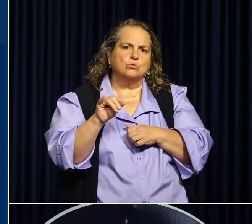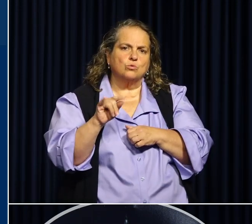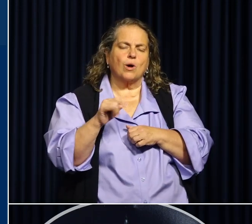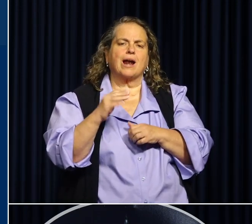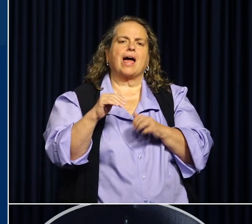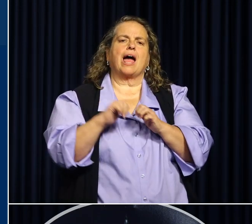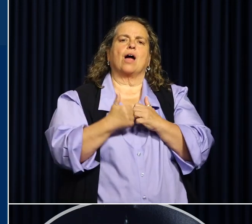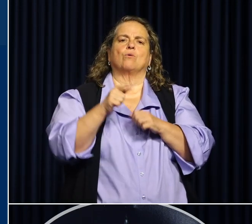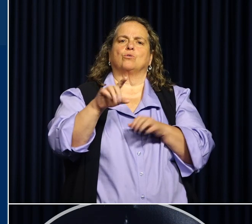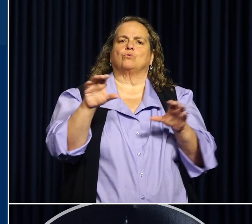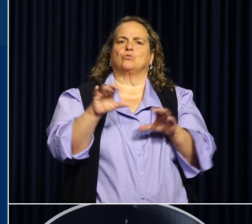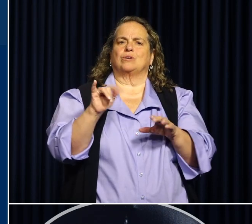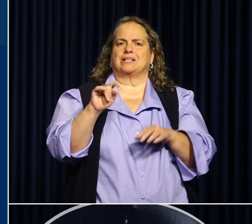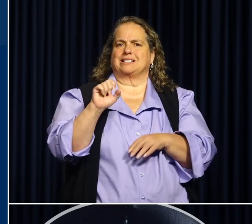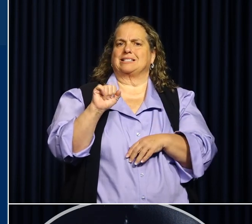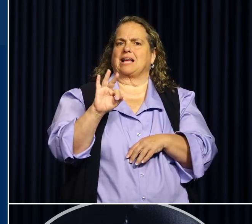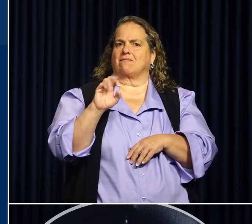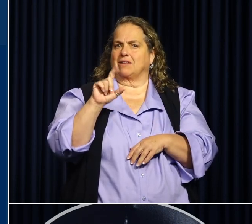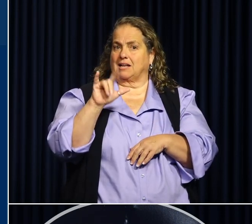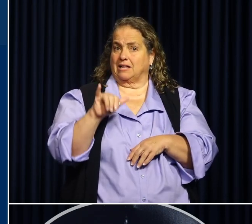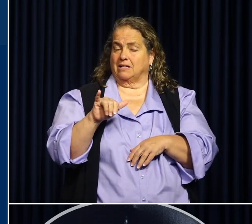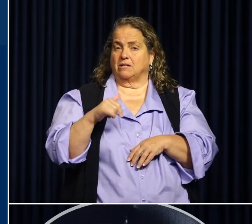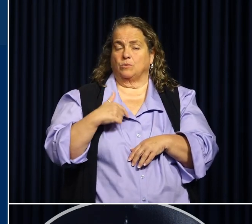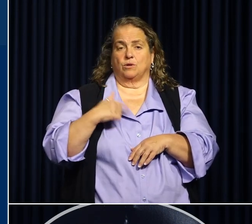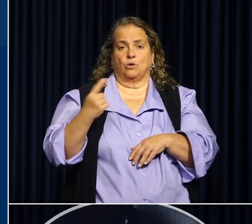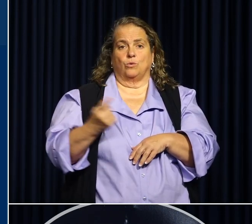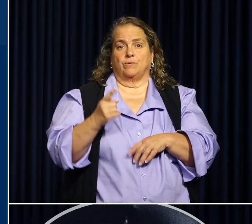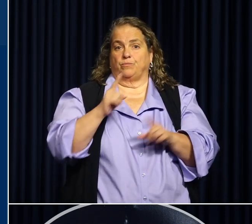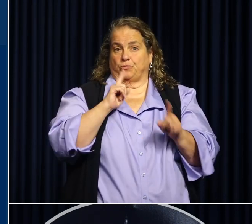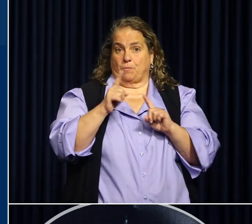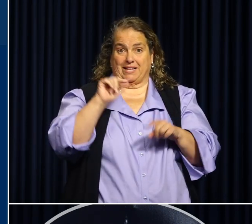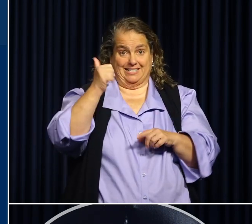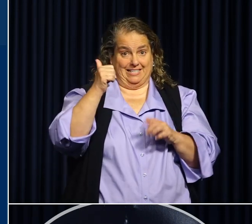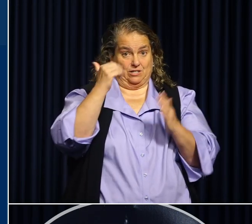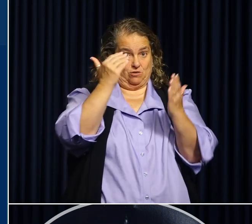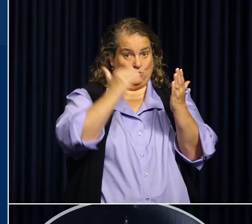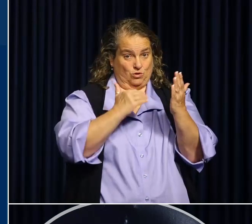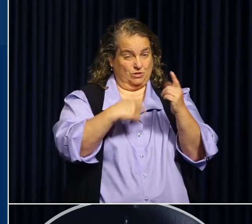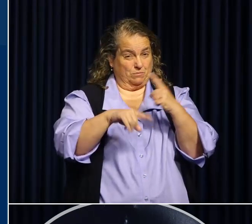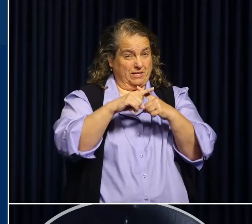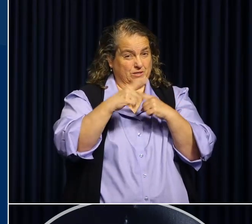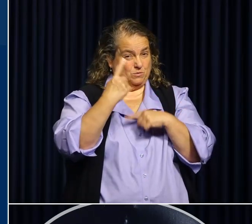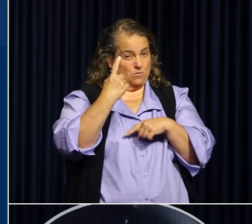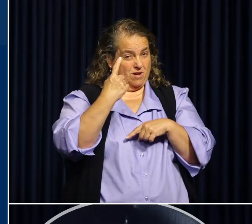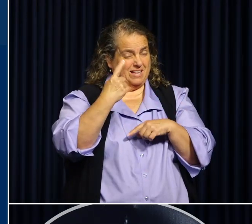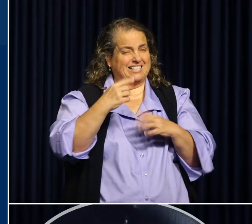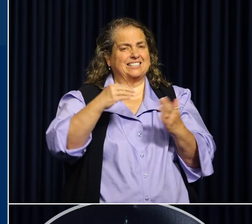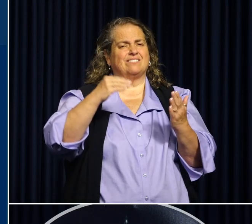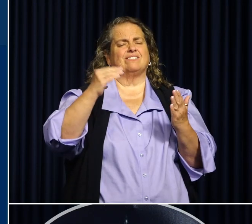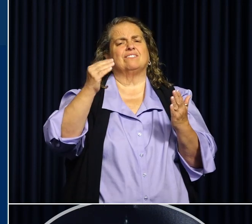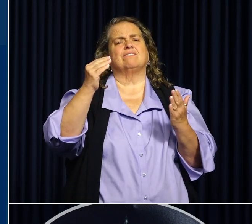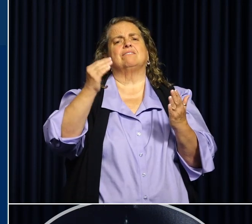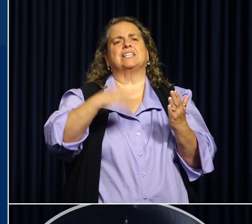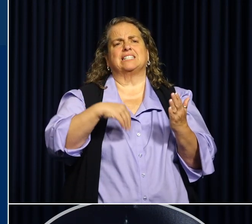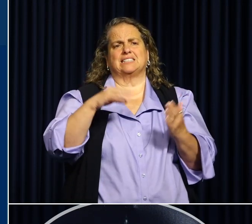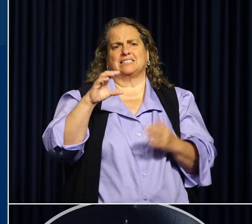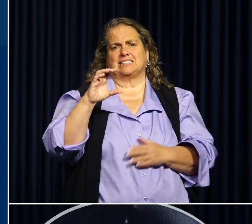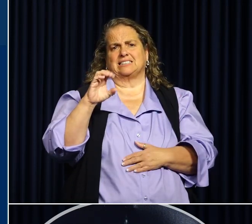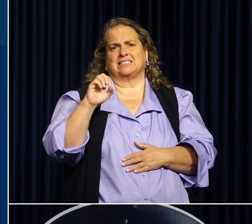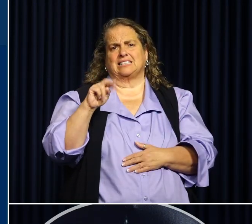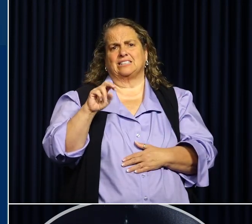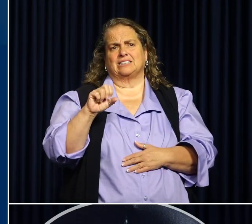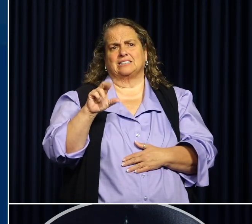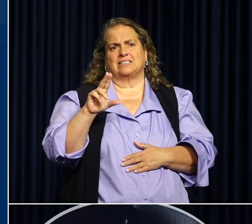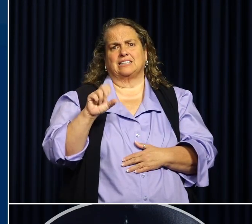it safely. We always talk about these 10 rules plus one. Fill out your census. We